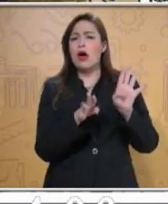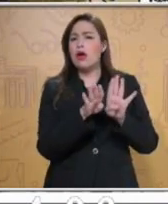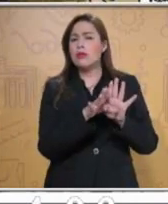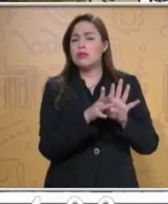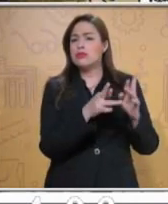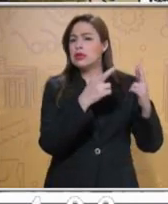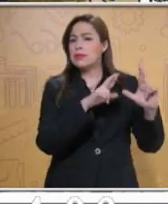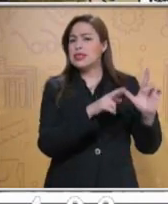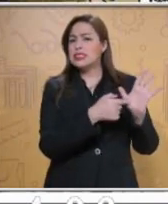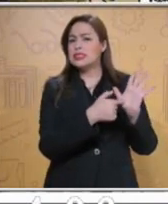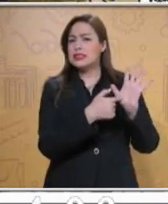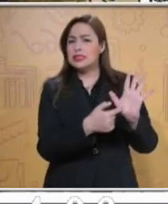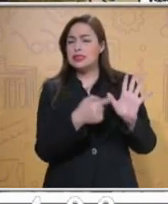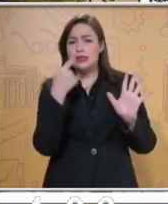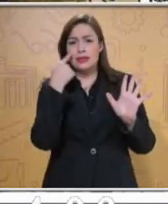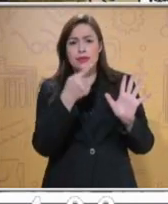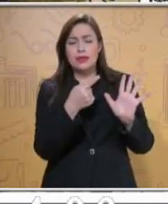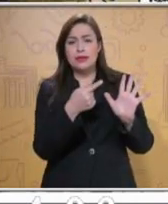okay? It says pow.